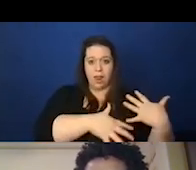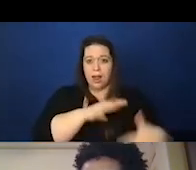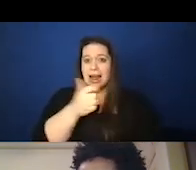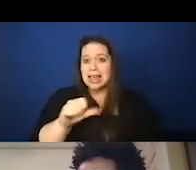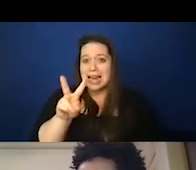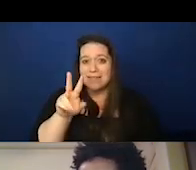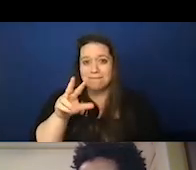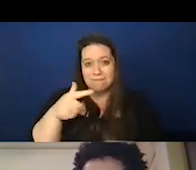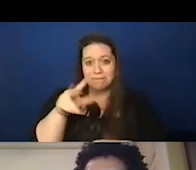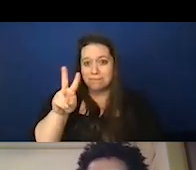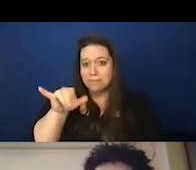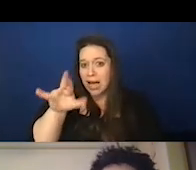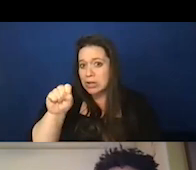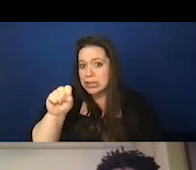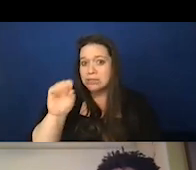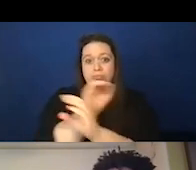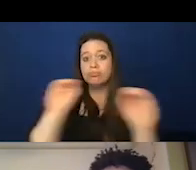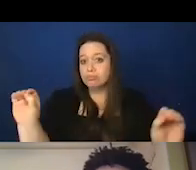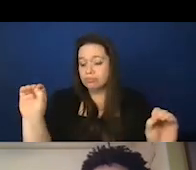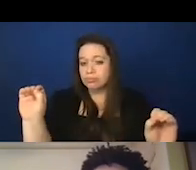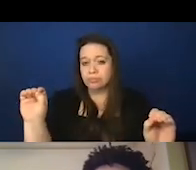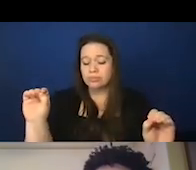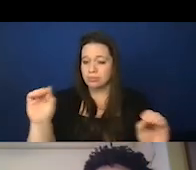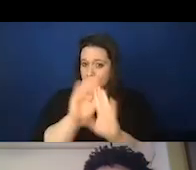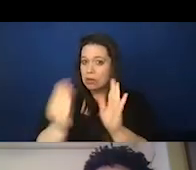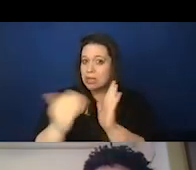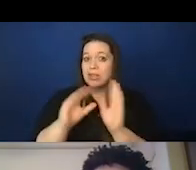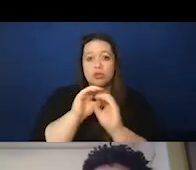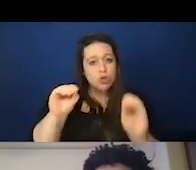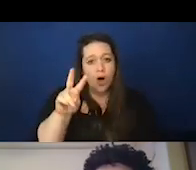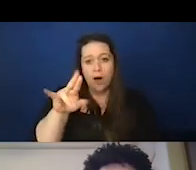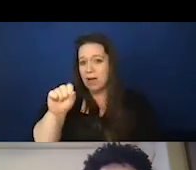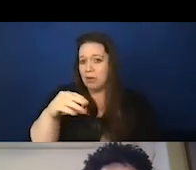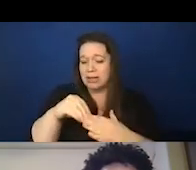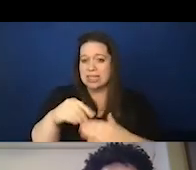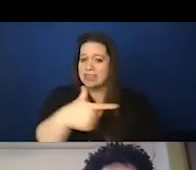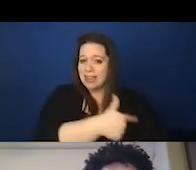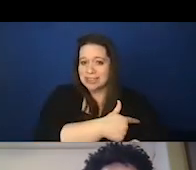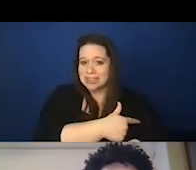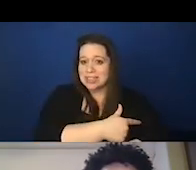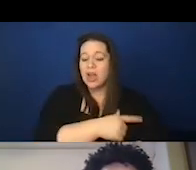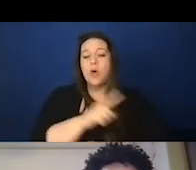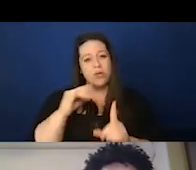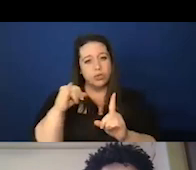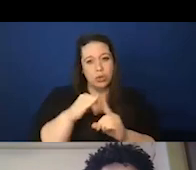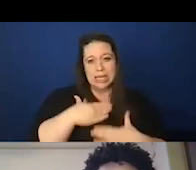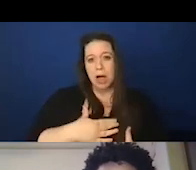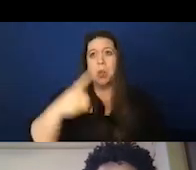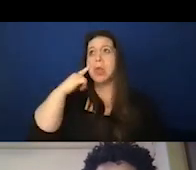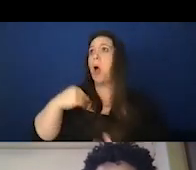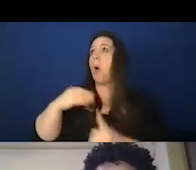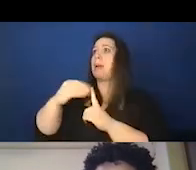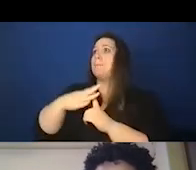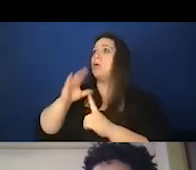exposed. Yeah, just to follow up on Dr. Vasquez, one way to think about this, Patricia, is that the mRNA is like an